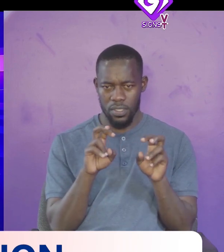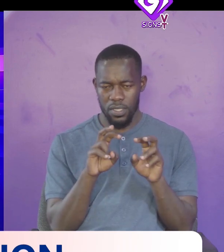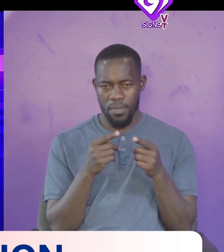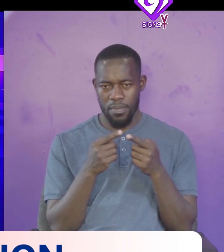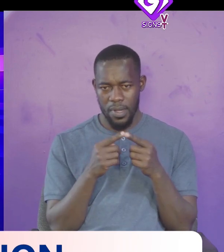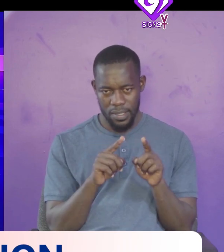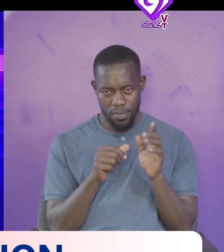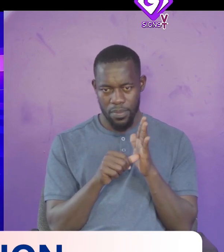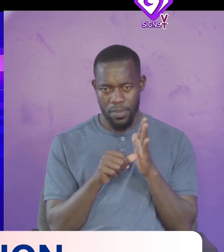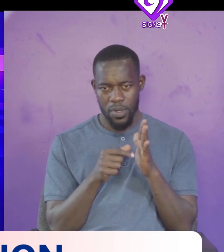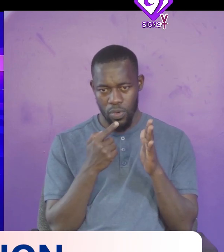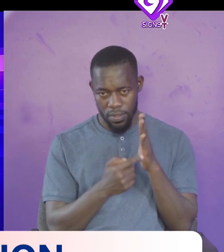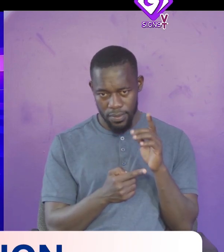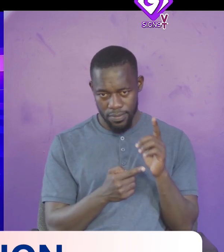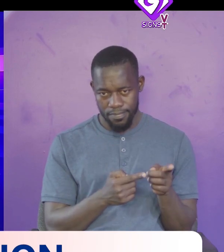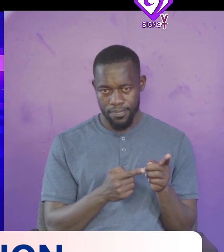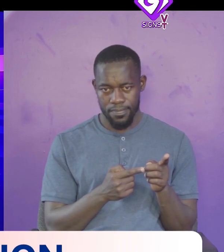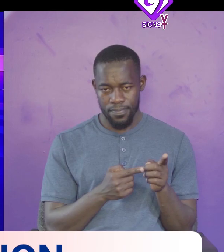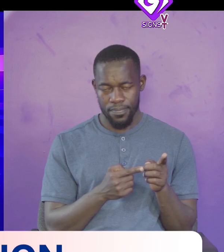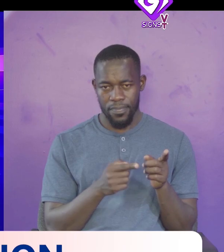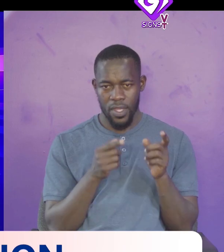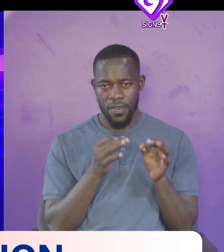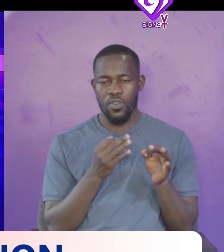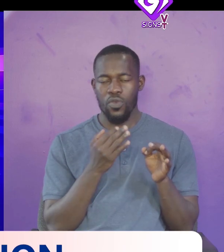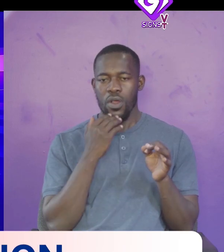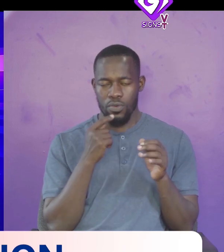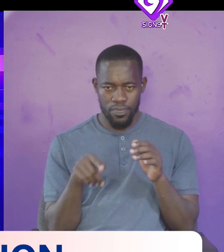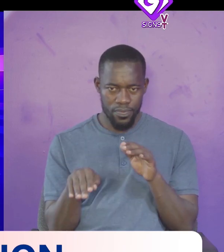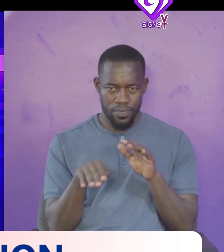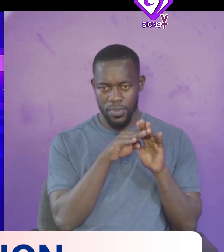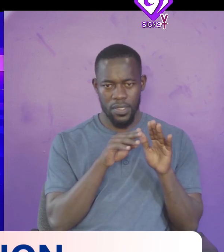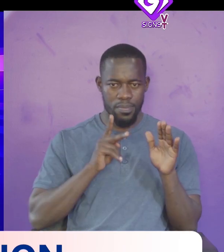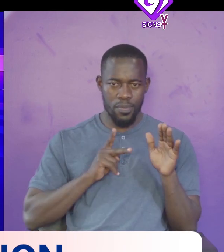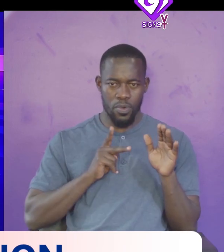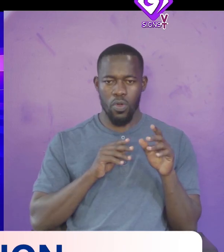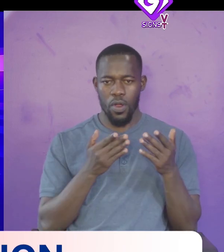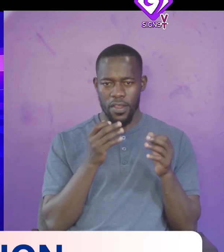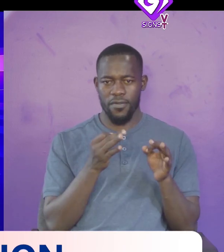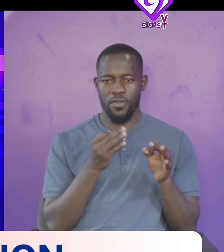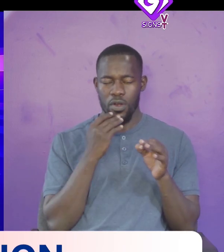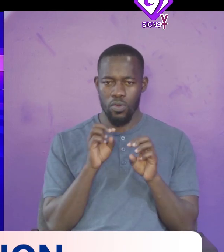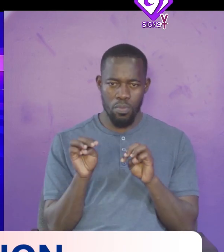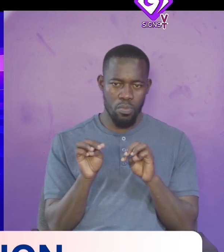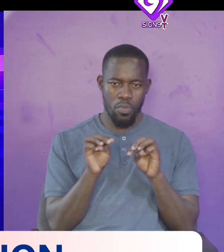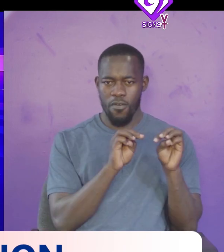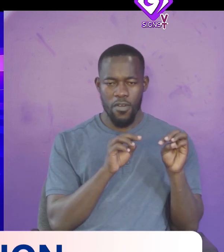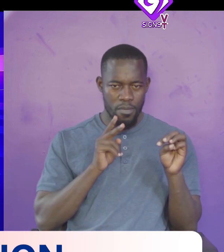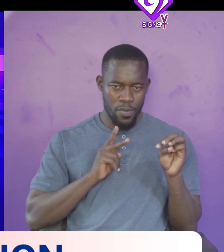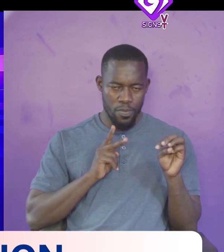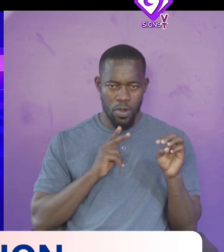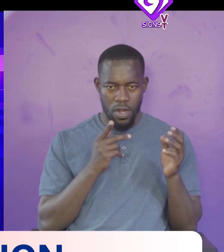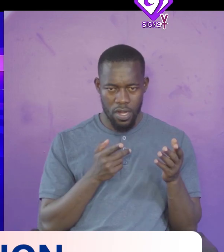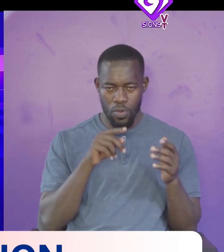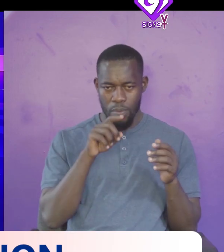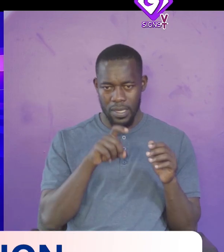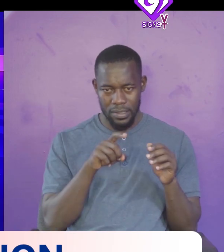is that when you want to remove people, first of all, eviction, and I think one of the things we must do in this country is to go to parliament and